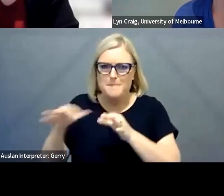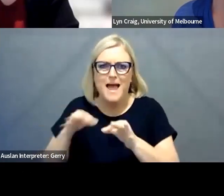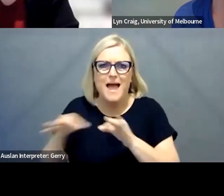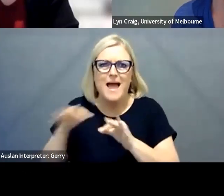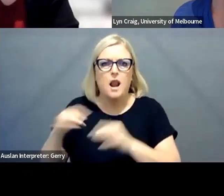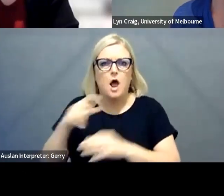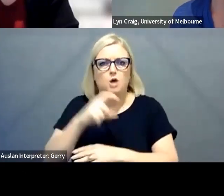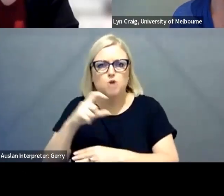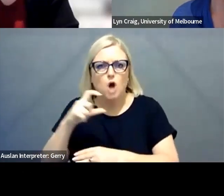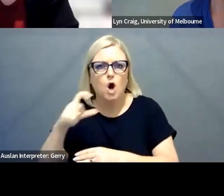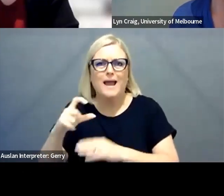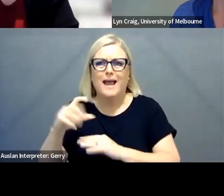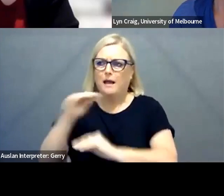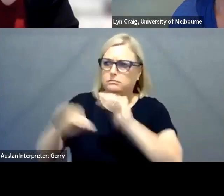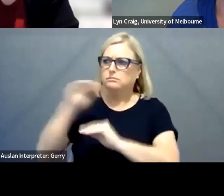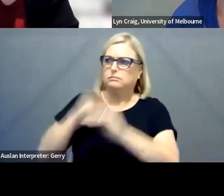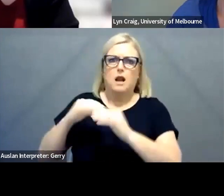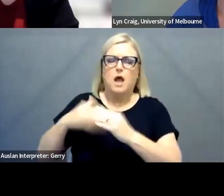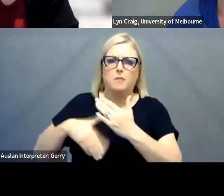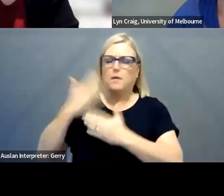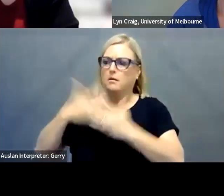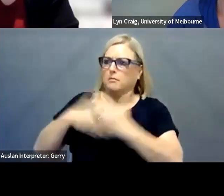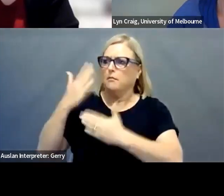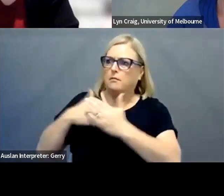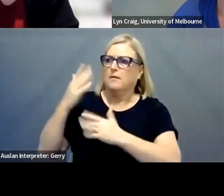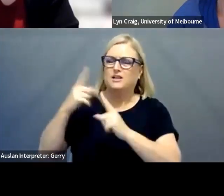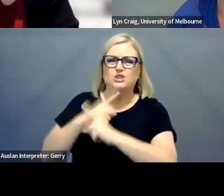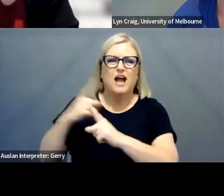and adequate income.